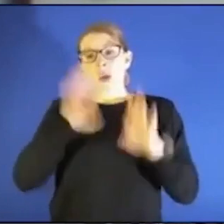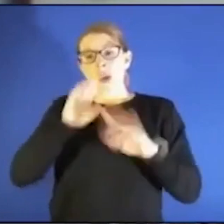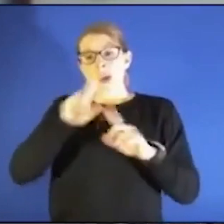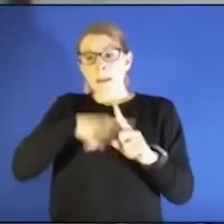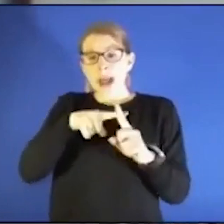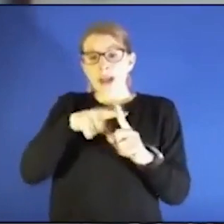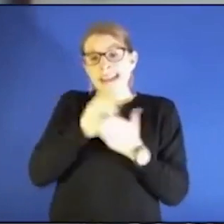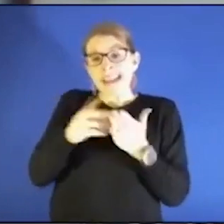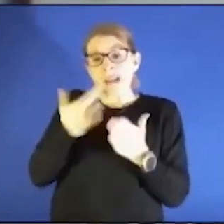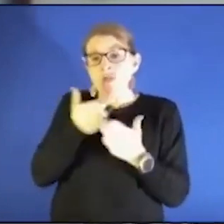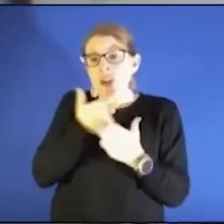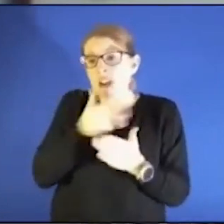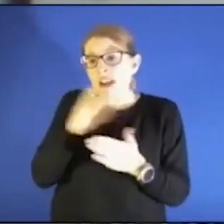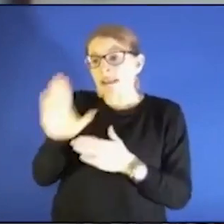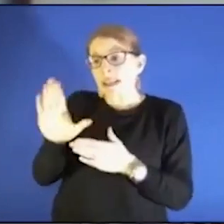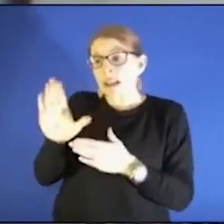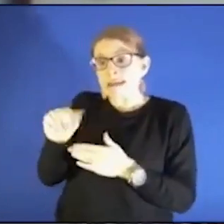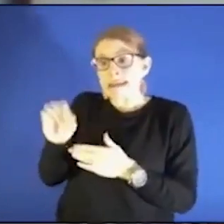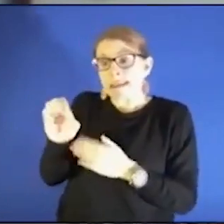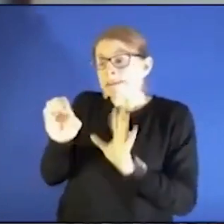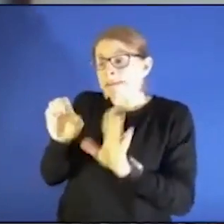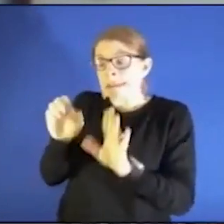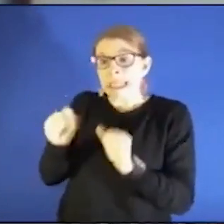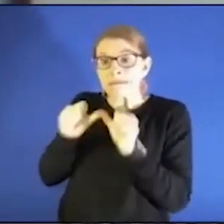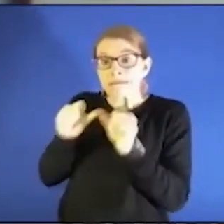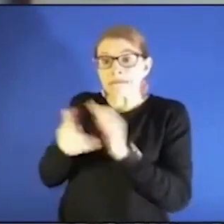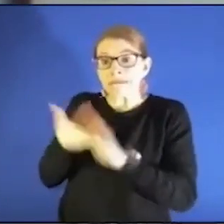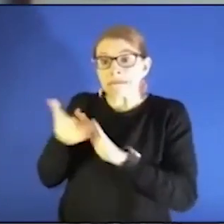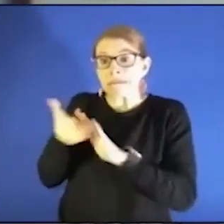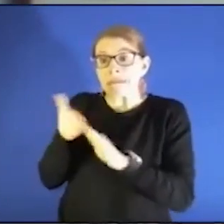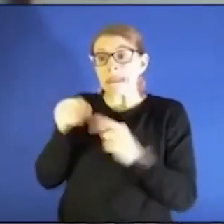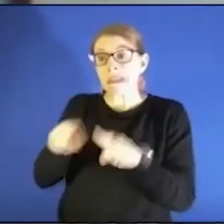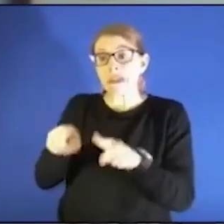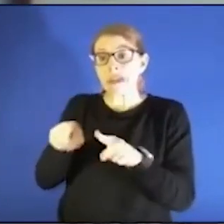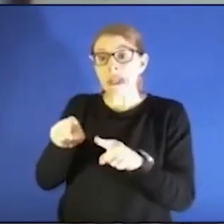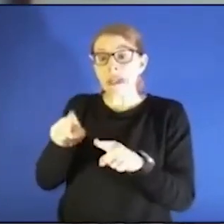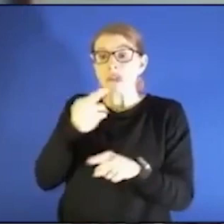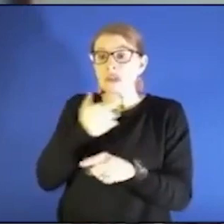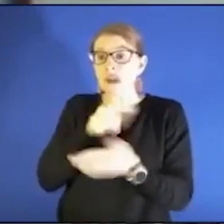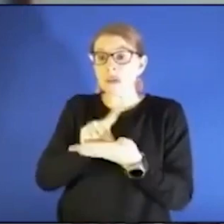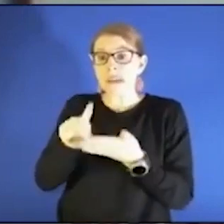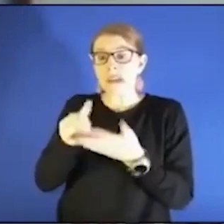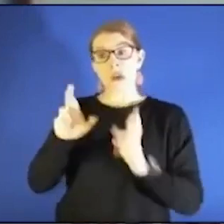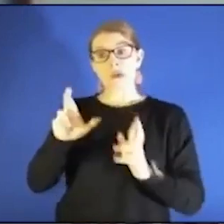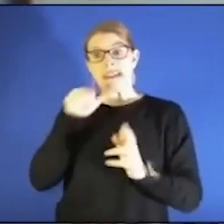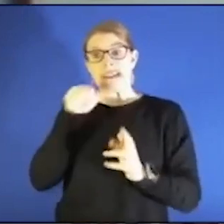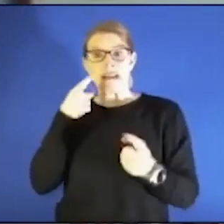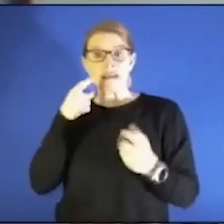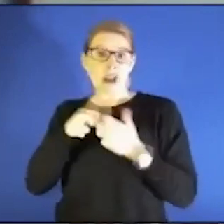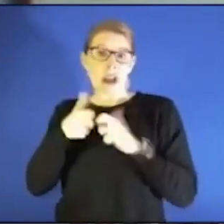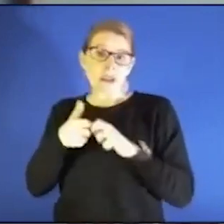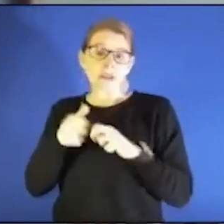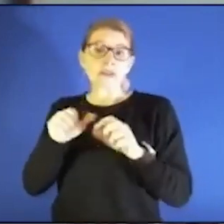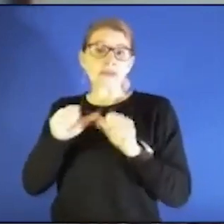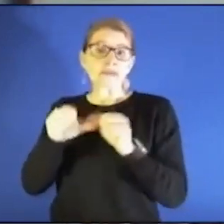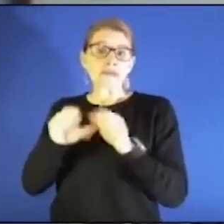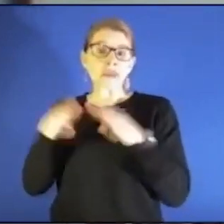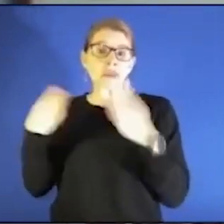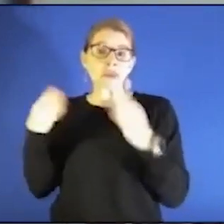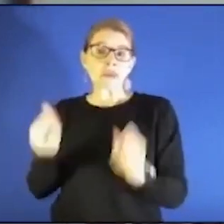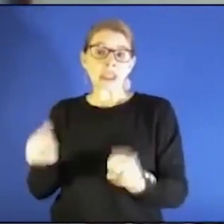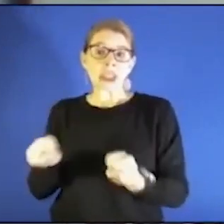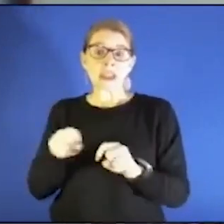some restaurants' cases, whether they can stay open during restaurant week. Hopefully that's not a problem, but being able to serve